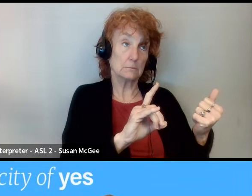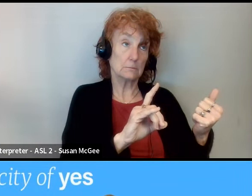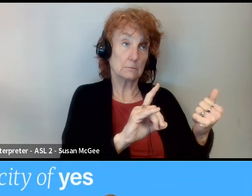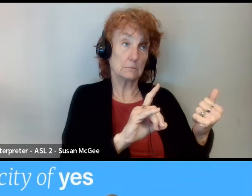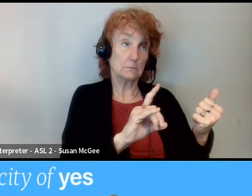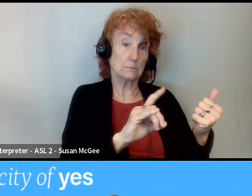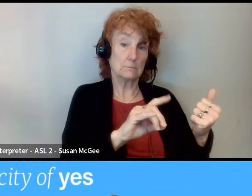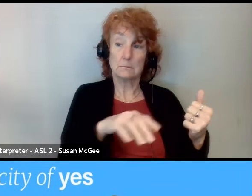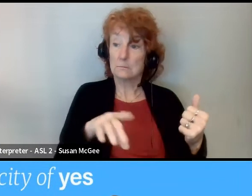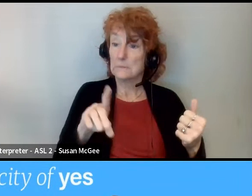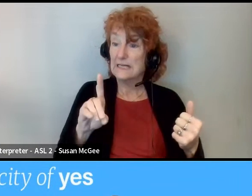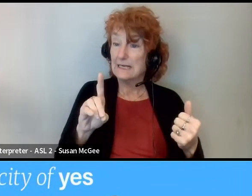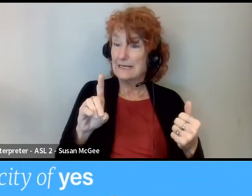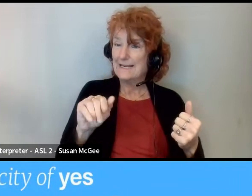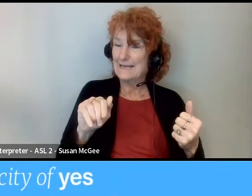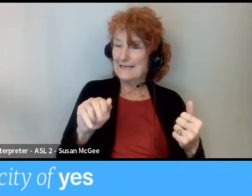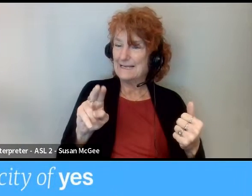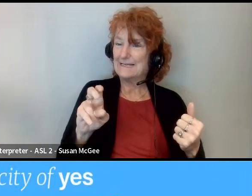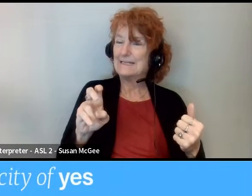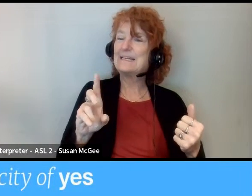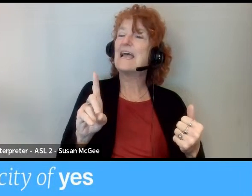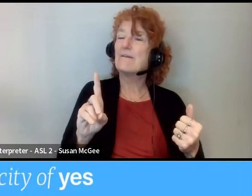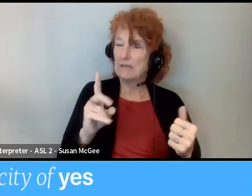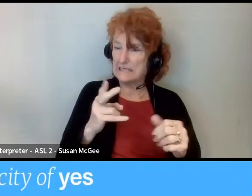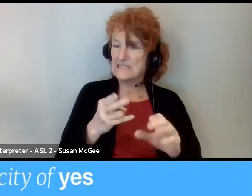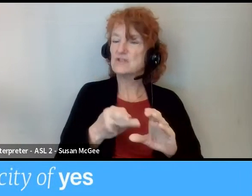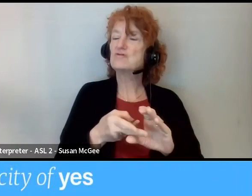David is rejoining as a panelist.